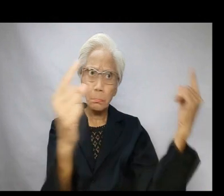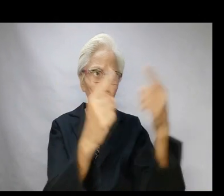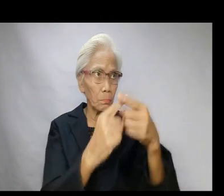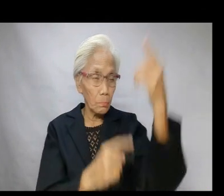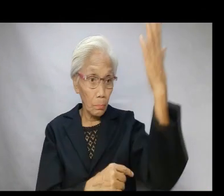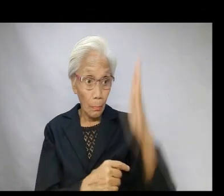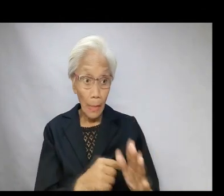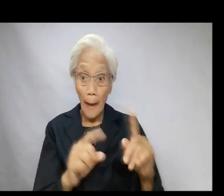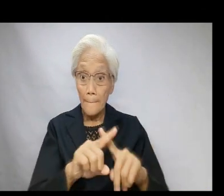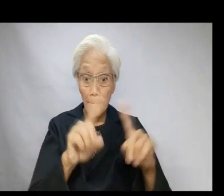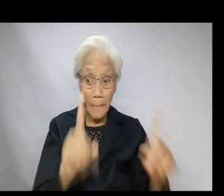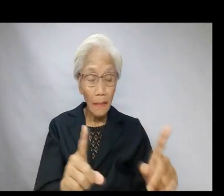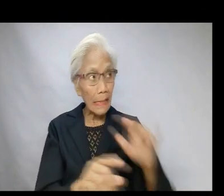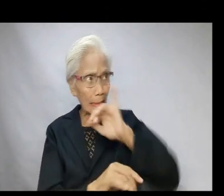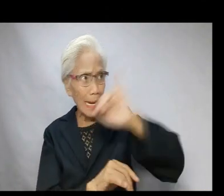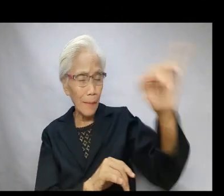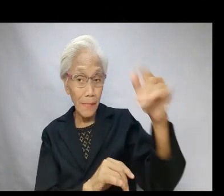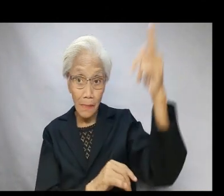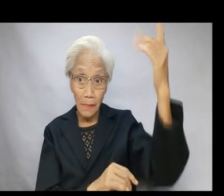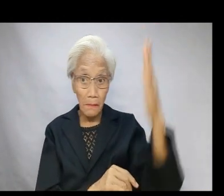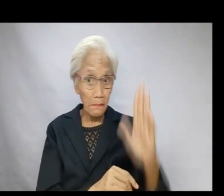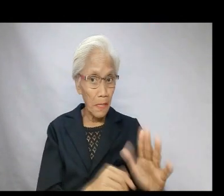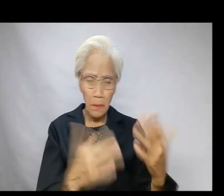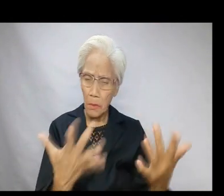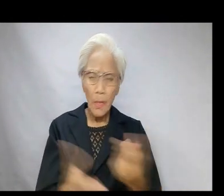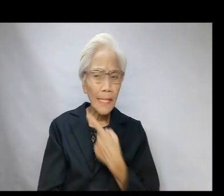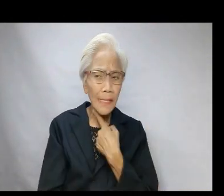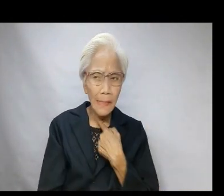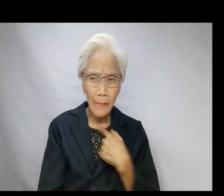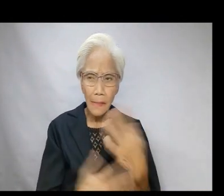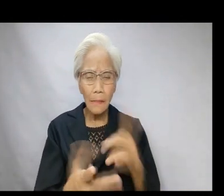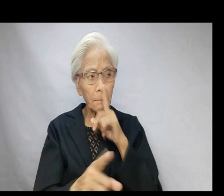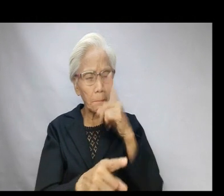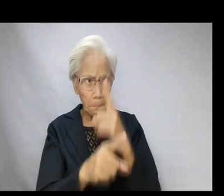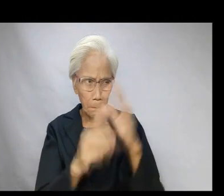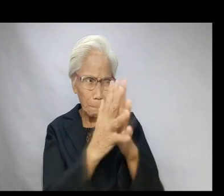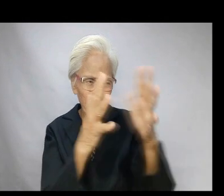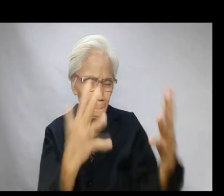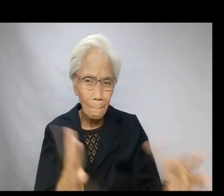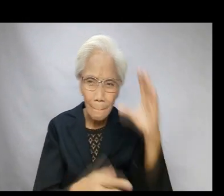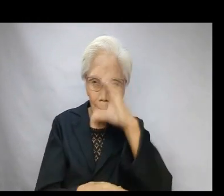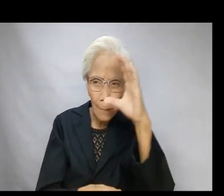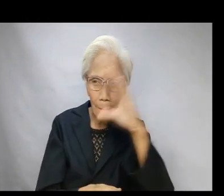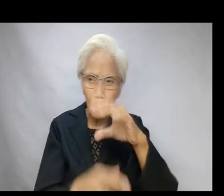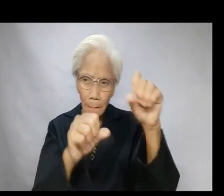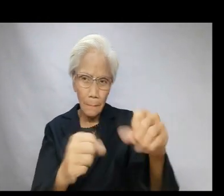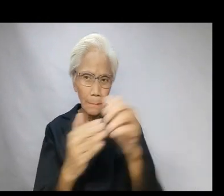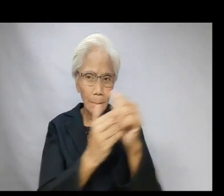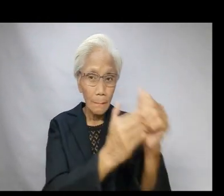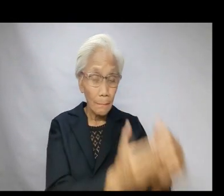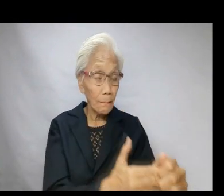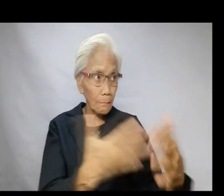beyond himself and journey towards God. But, in the absence of God in one's thirst, this intense search